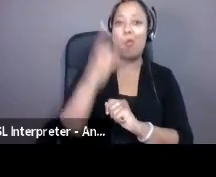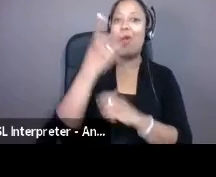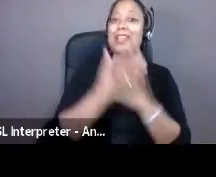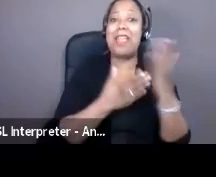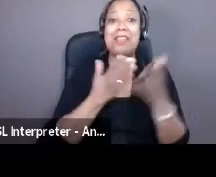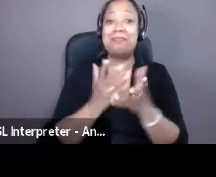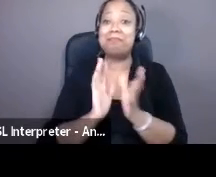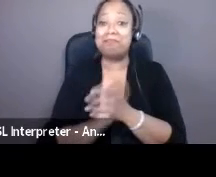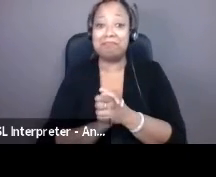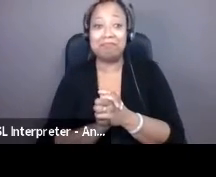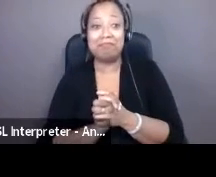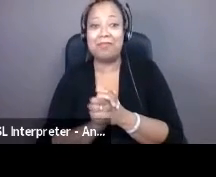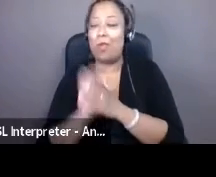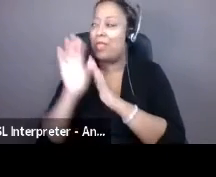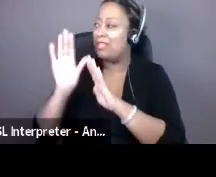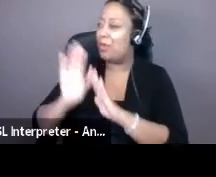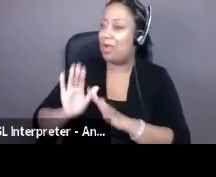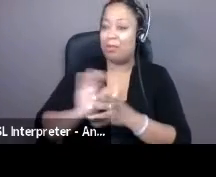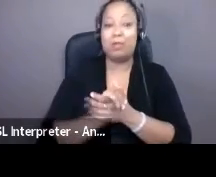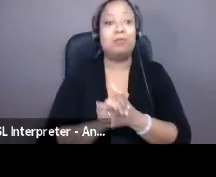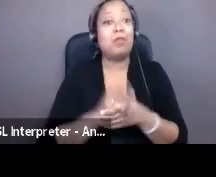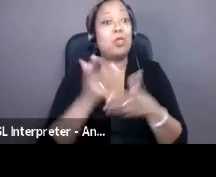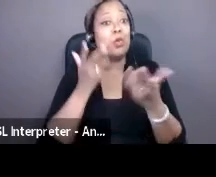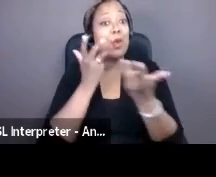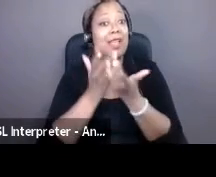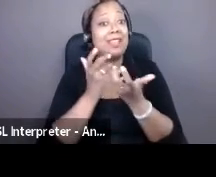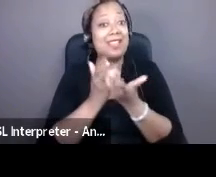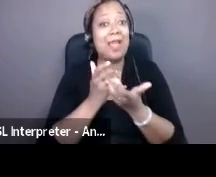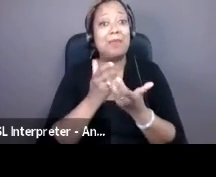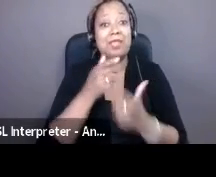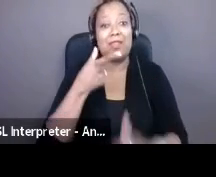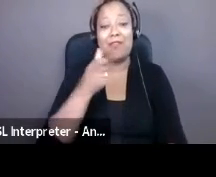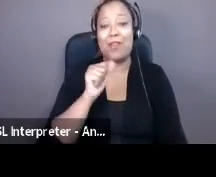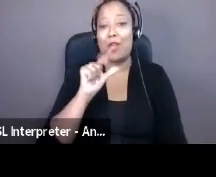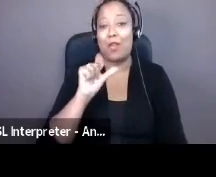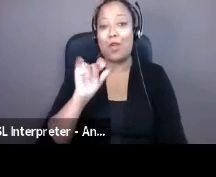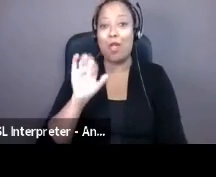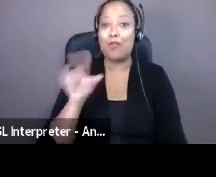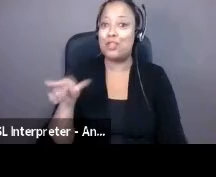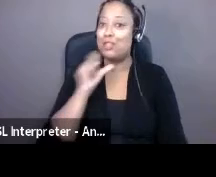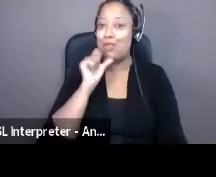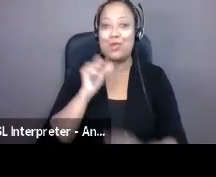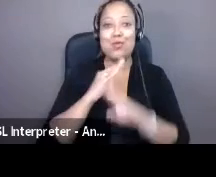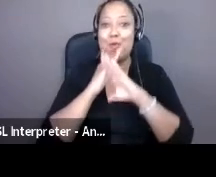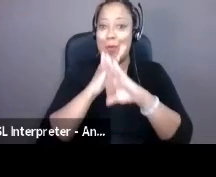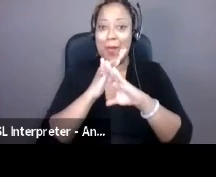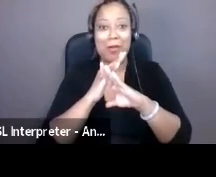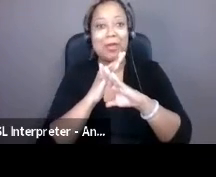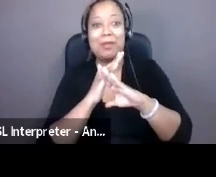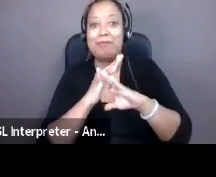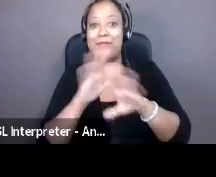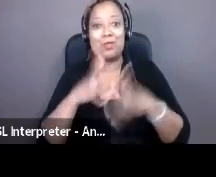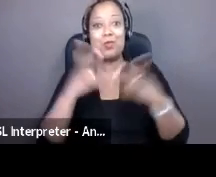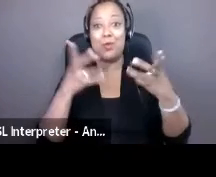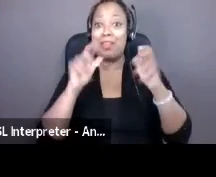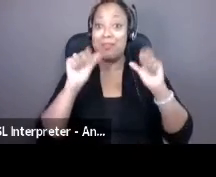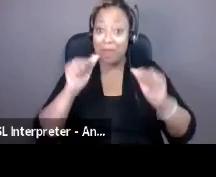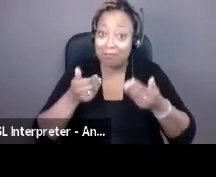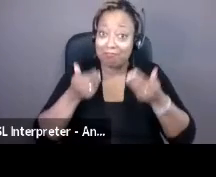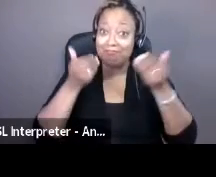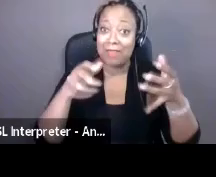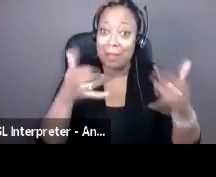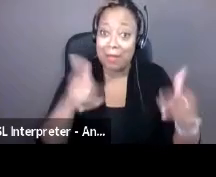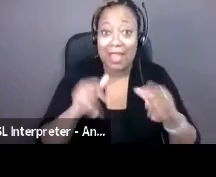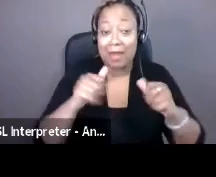incredible. Through Adaptive Golfers, Gianna shows that no barrier is too great to keep anyone from playing golf, whether they